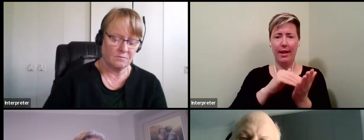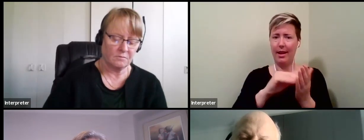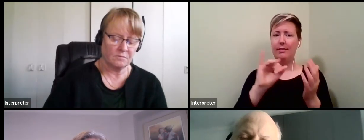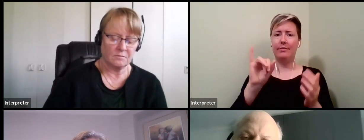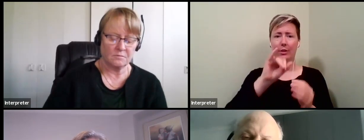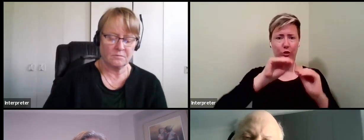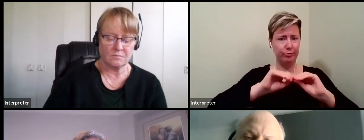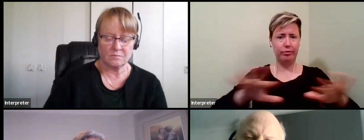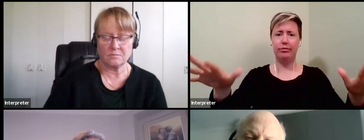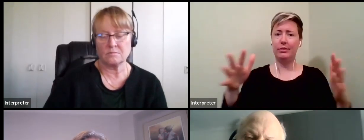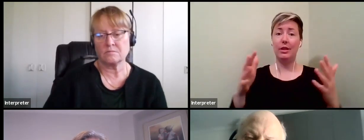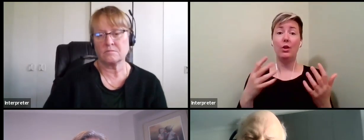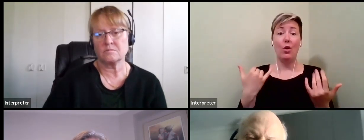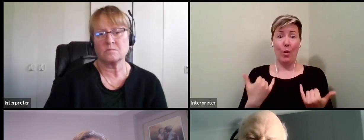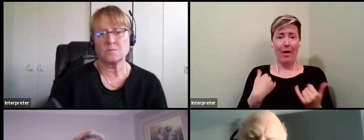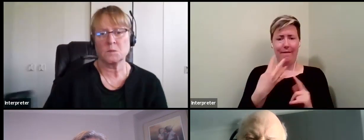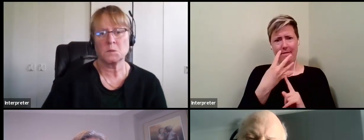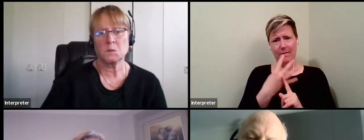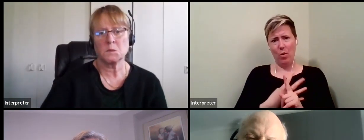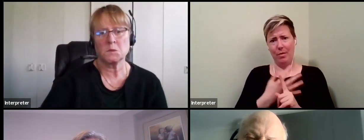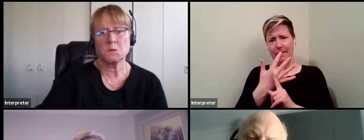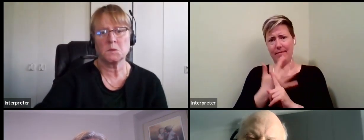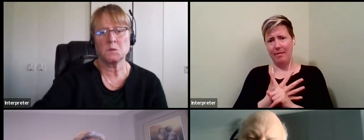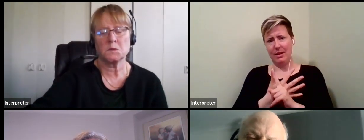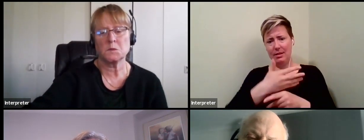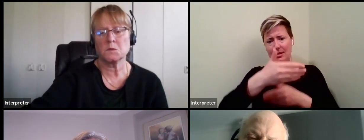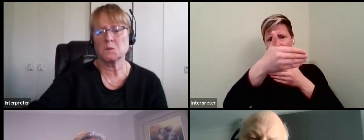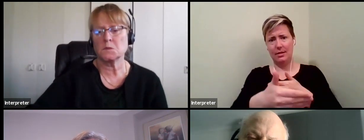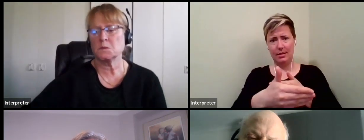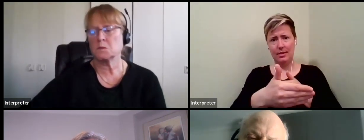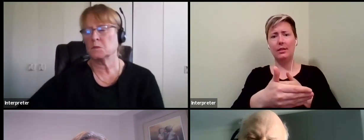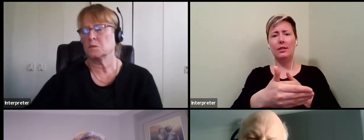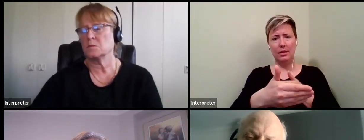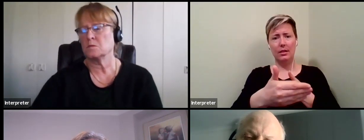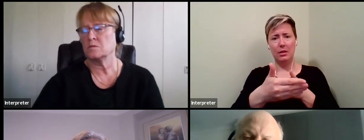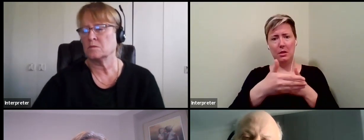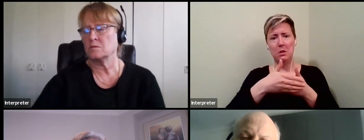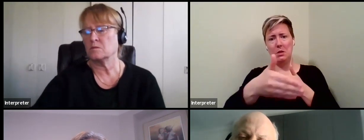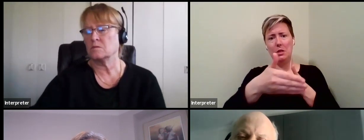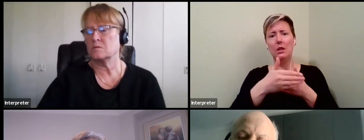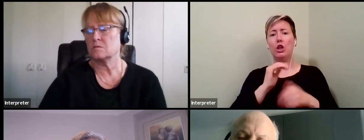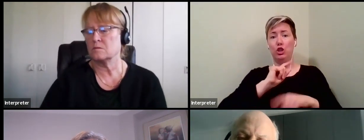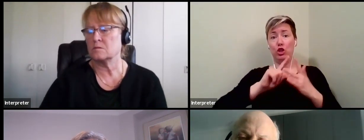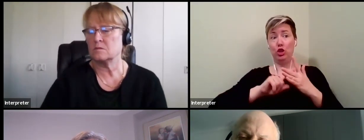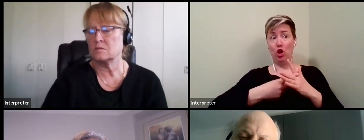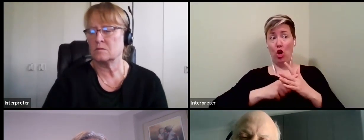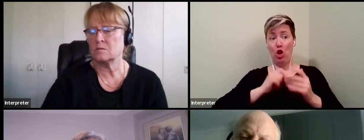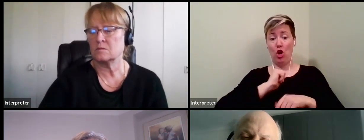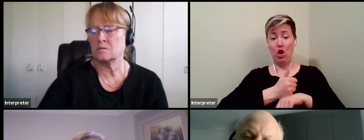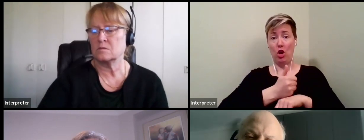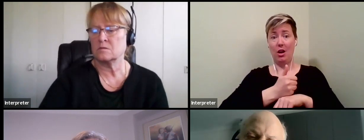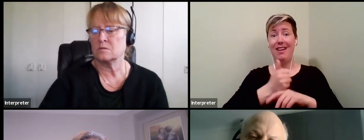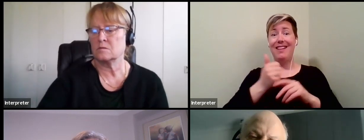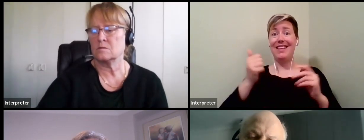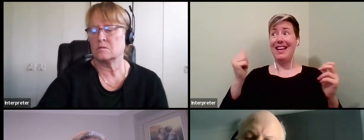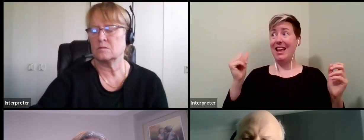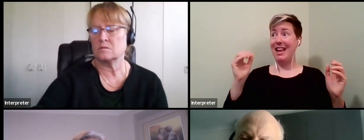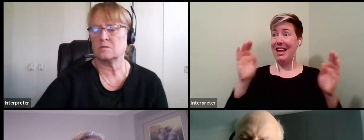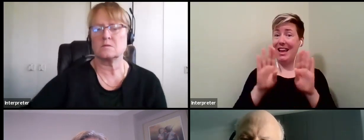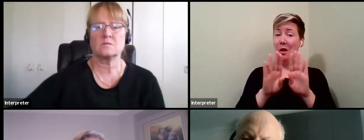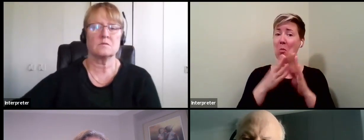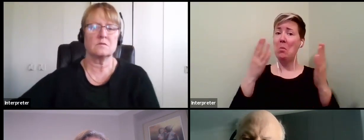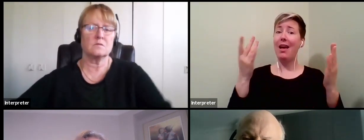to 5 month window that we can start implementing this and at least when this comes back again and students are confined to